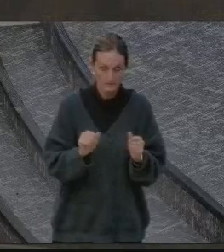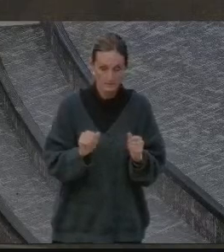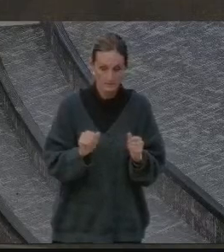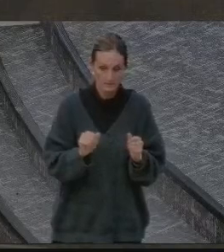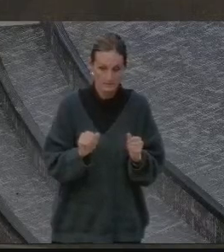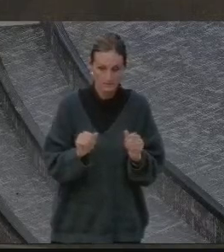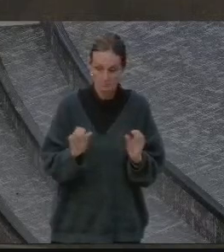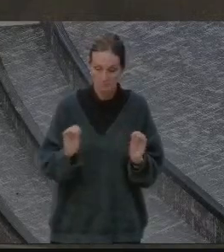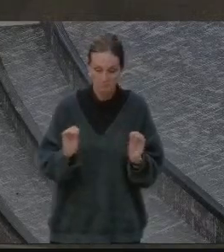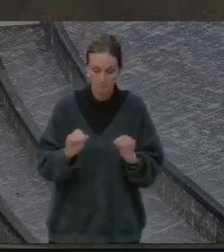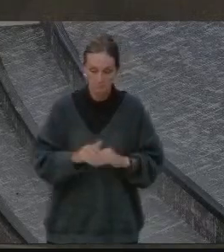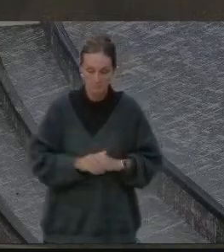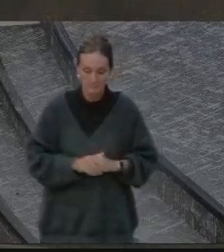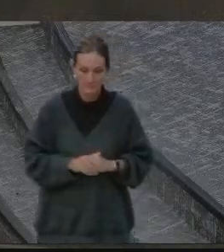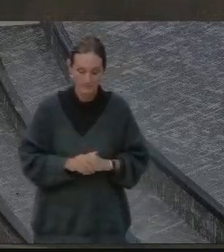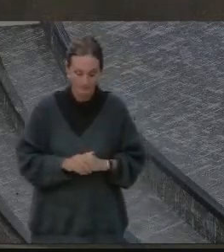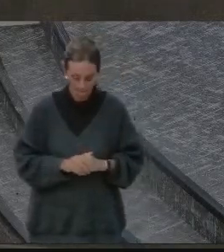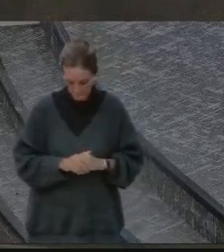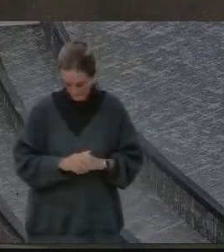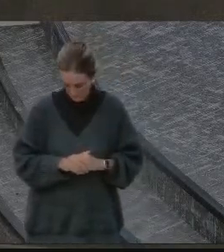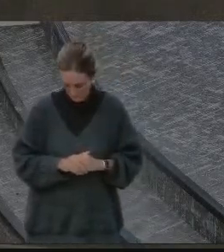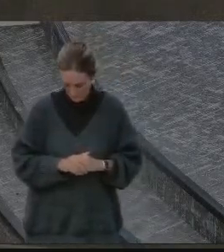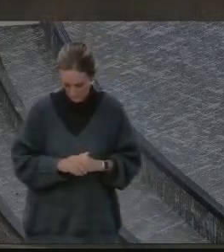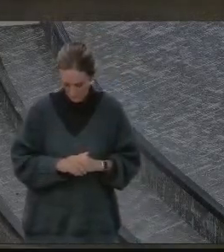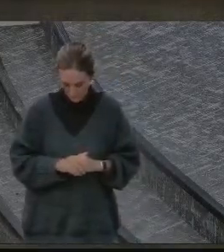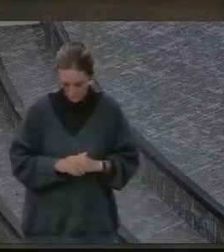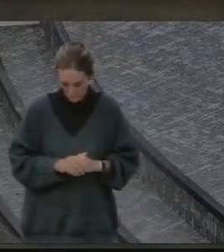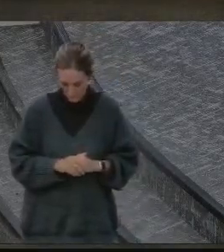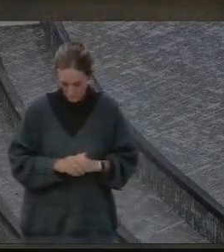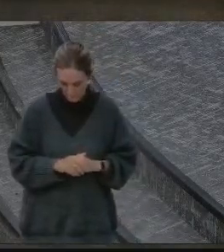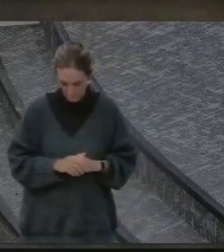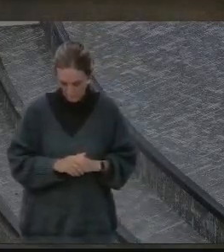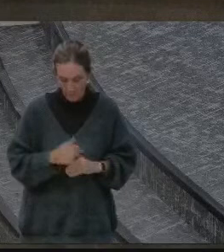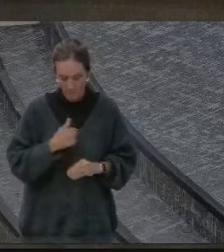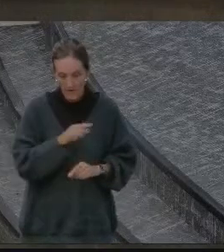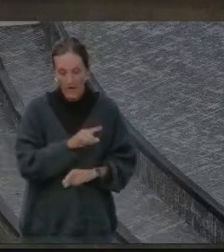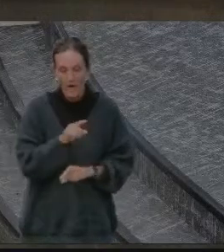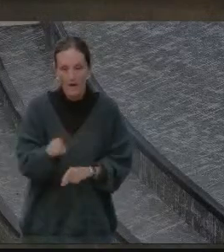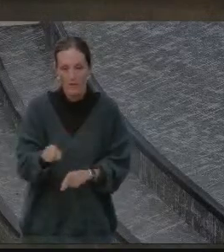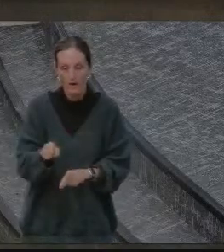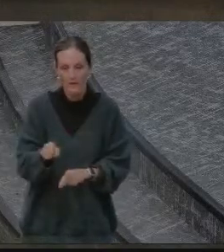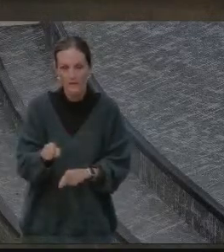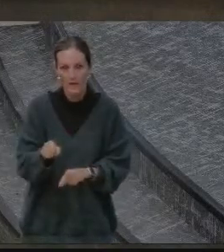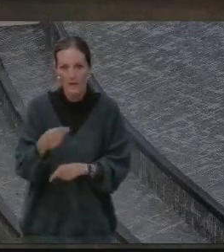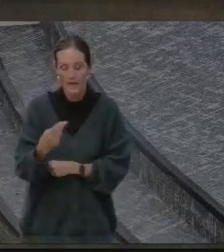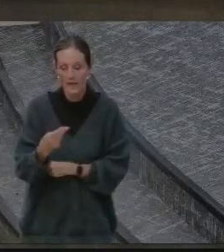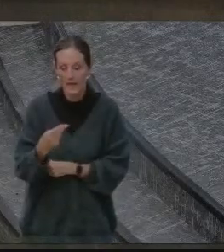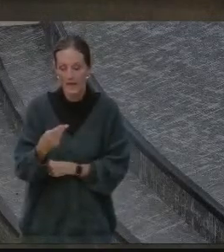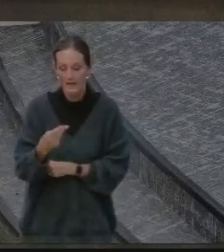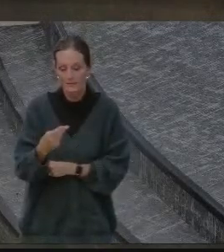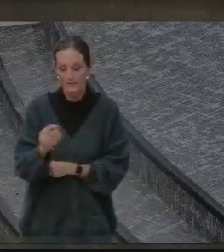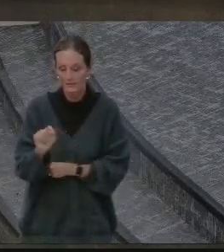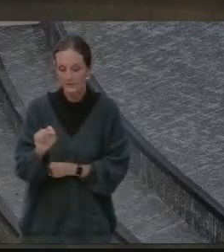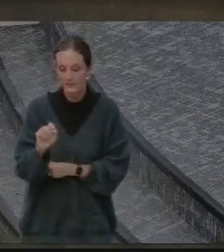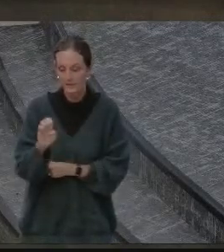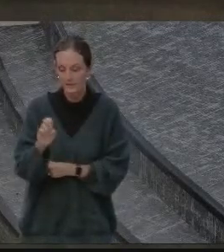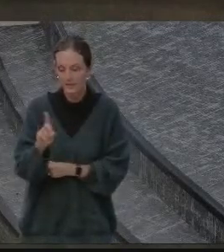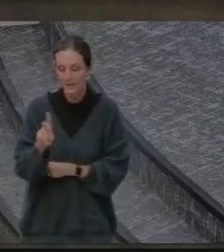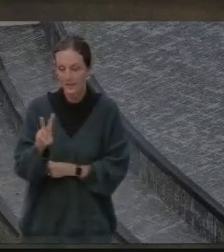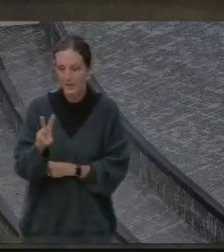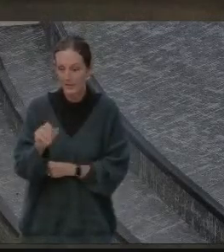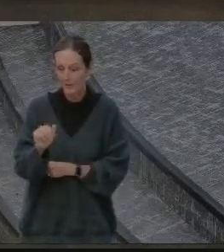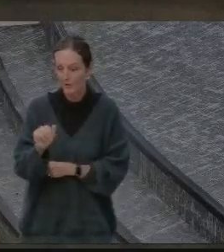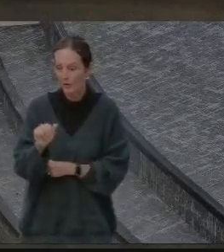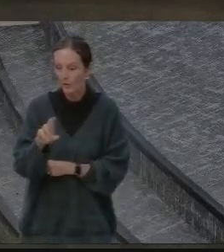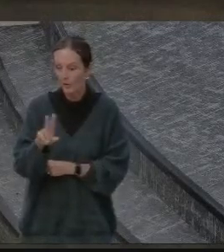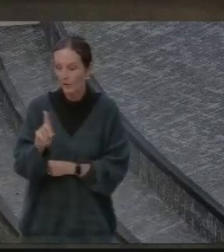No, I would like to say that I did go over to H.C. Edwards yesterday with Lady B. You know,